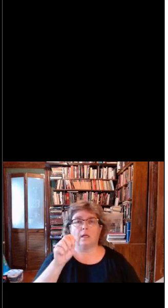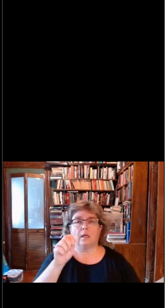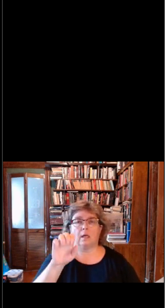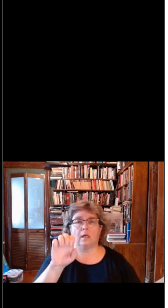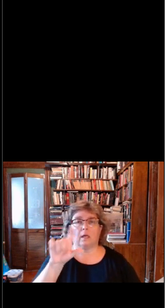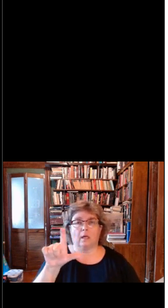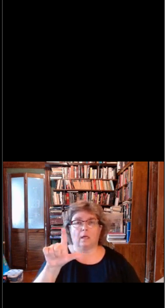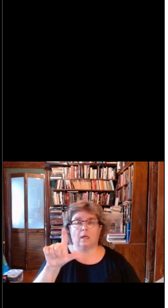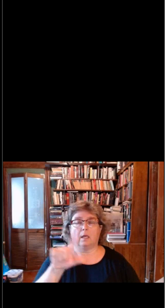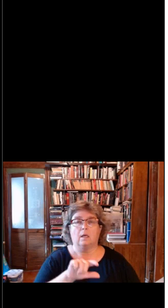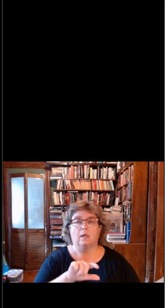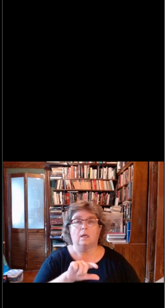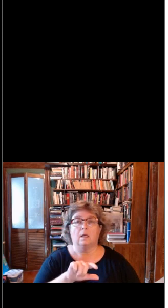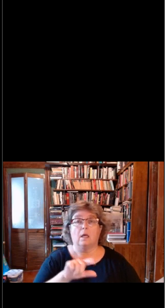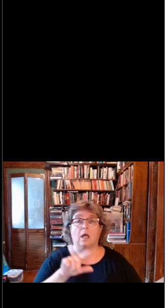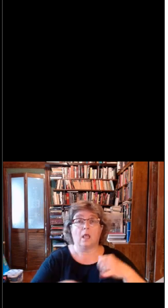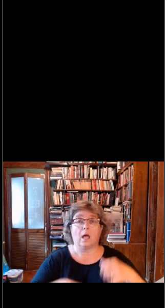M-I-C-H-A-E-L, and that's